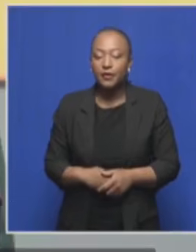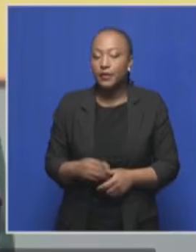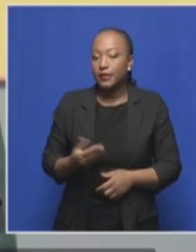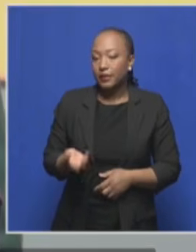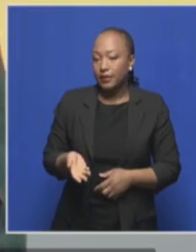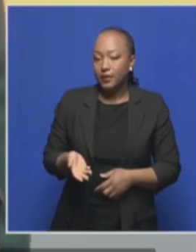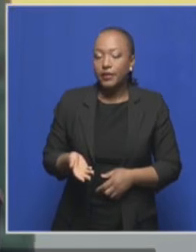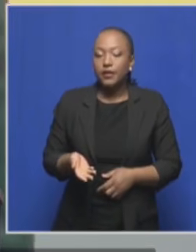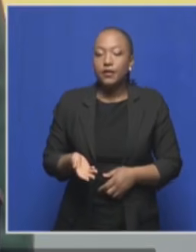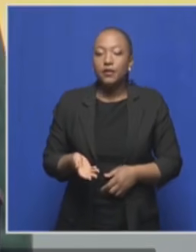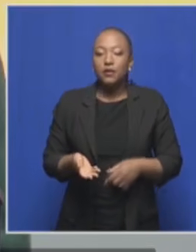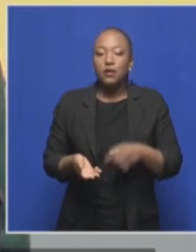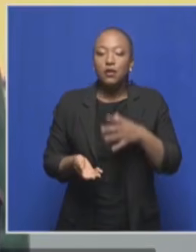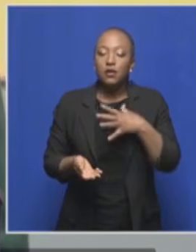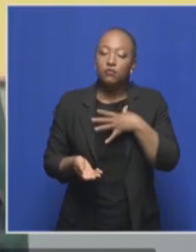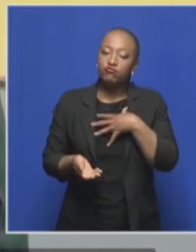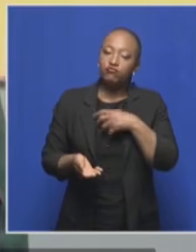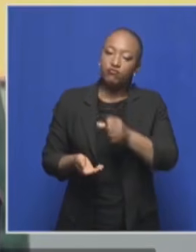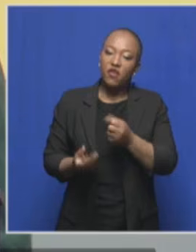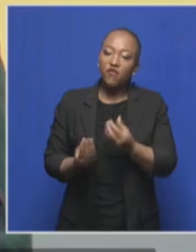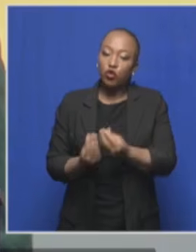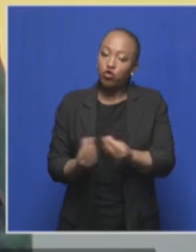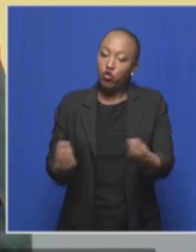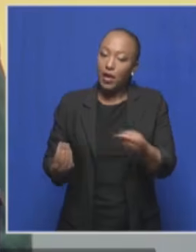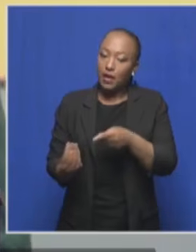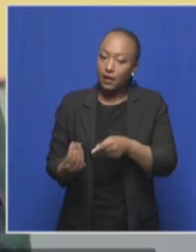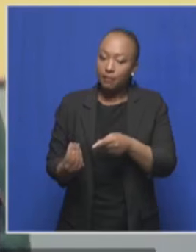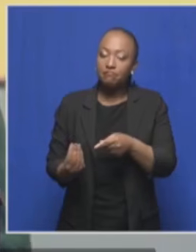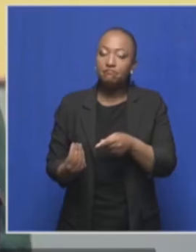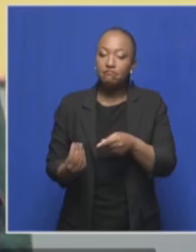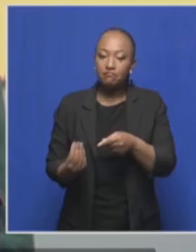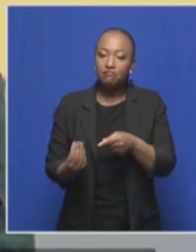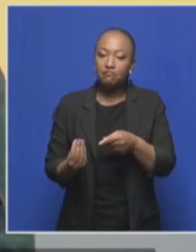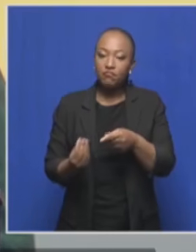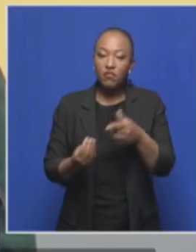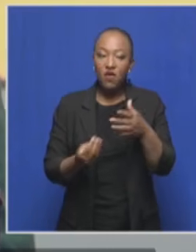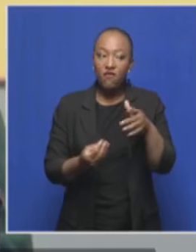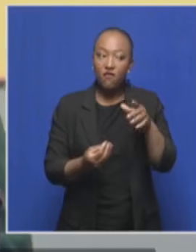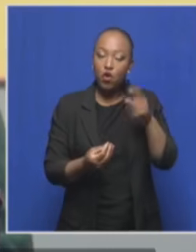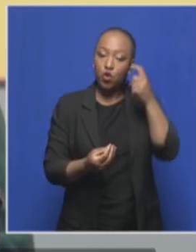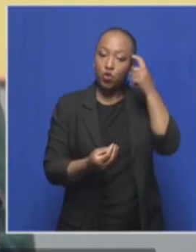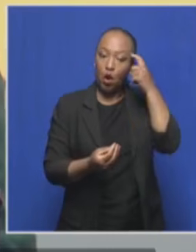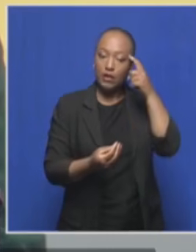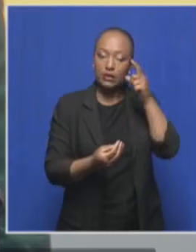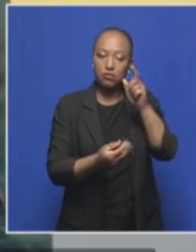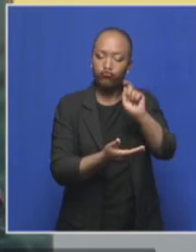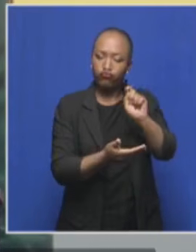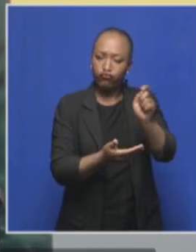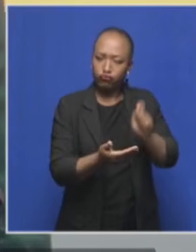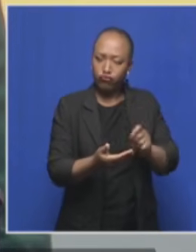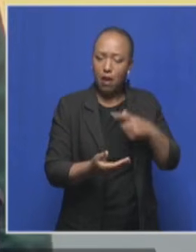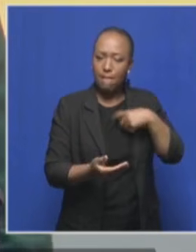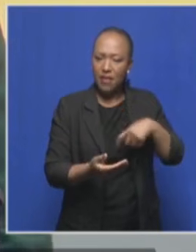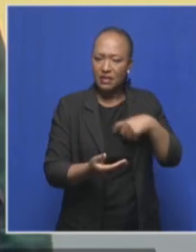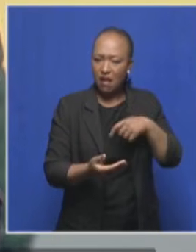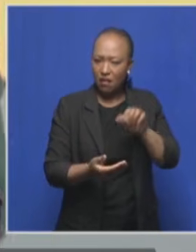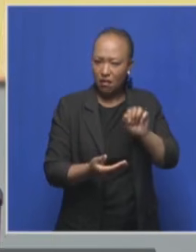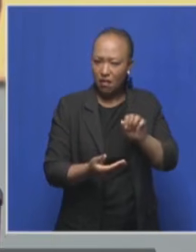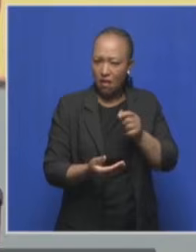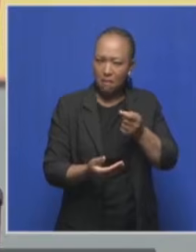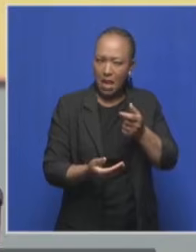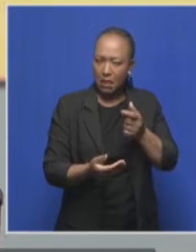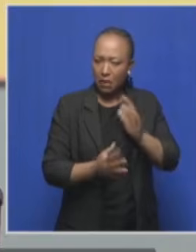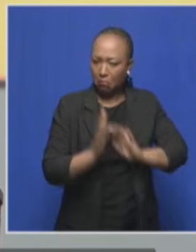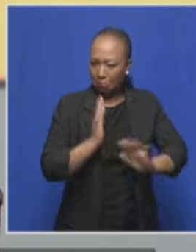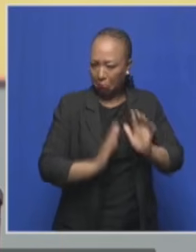look at the courage your own children would have given you to pen thoughts to paper, your own personal journey. Do you want to divulge a little bit more,